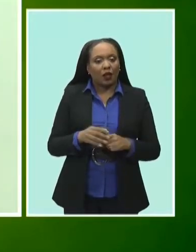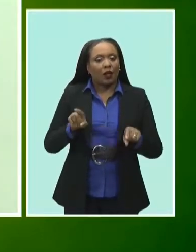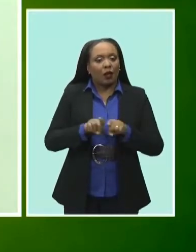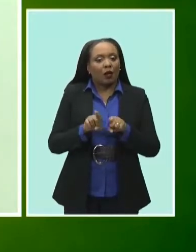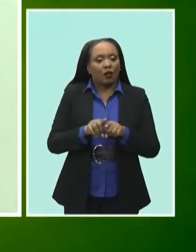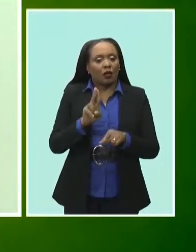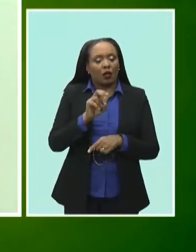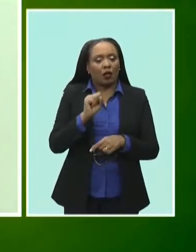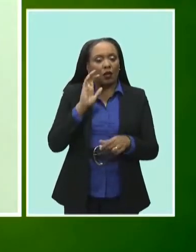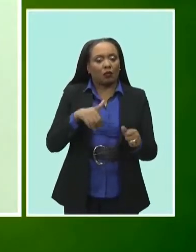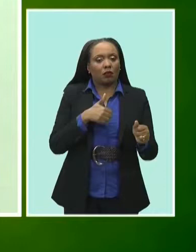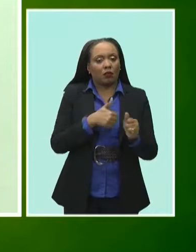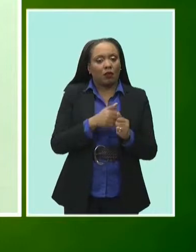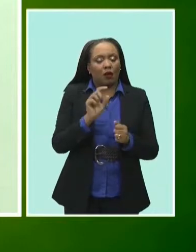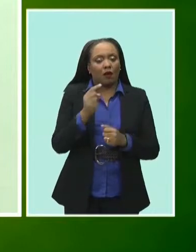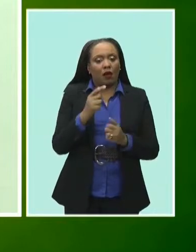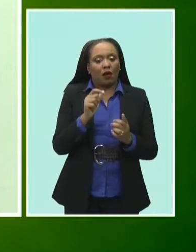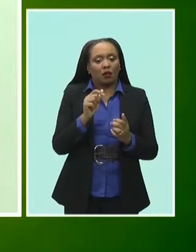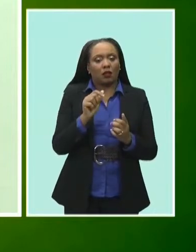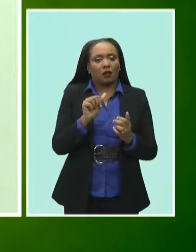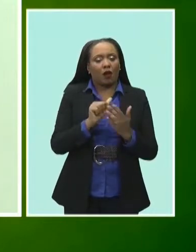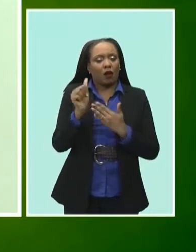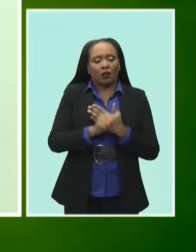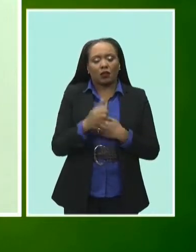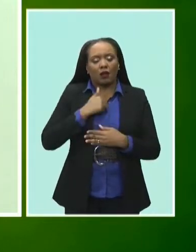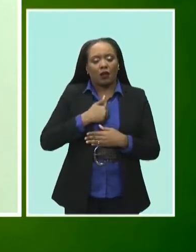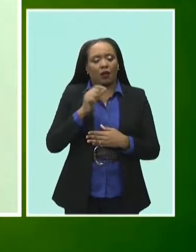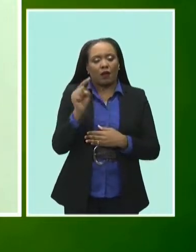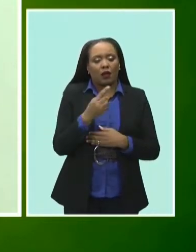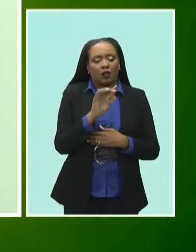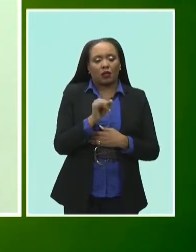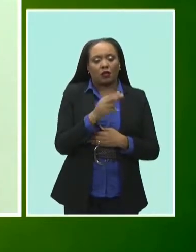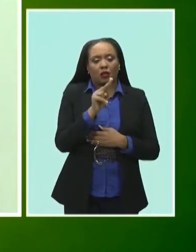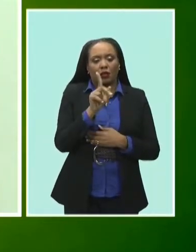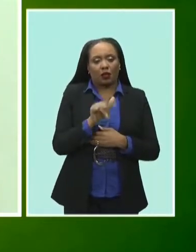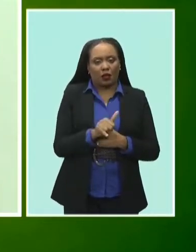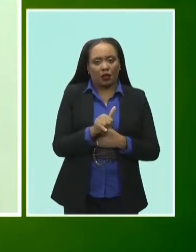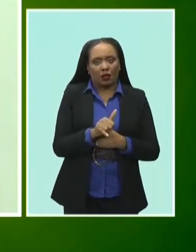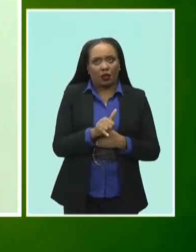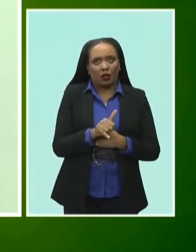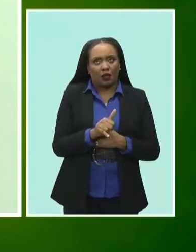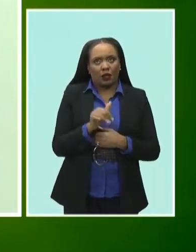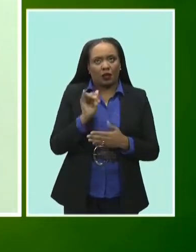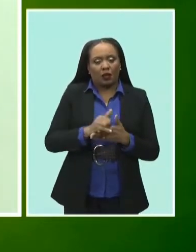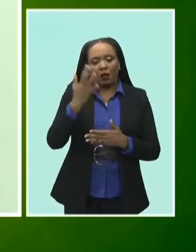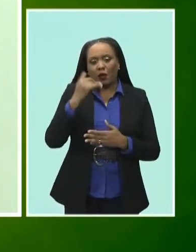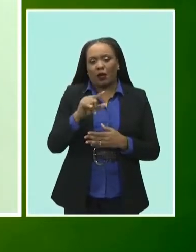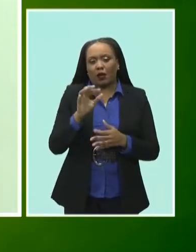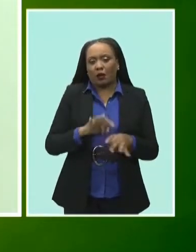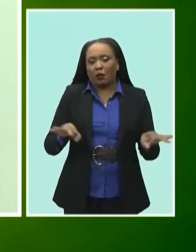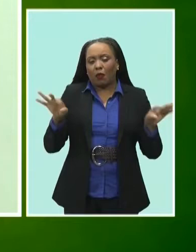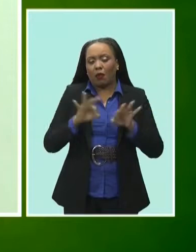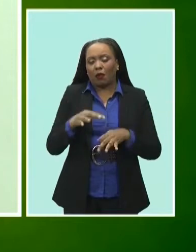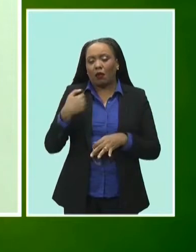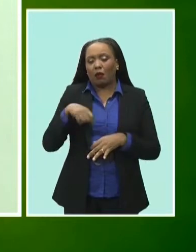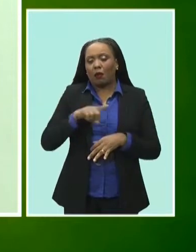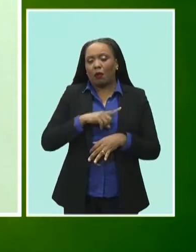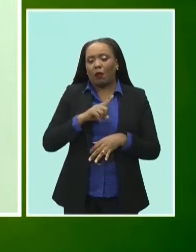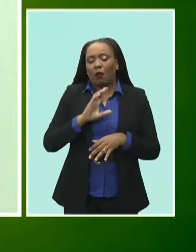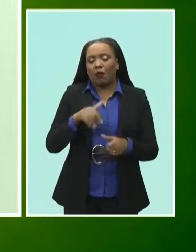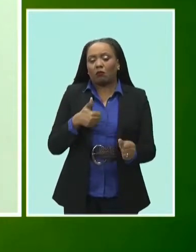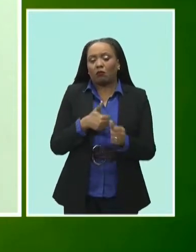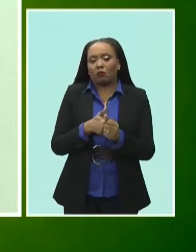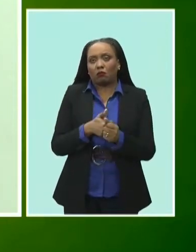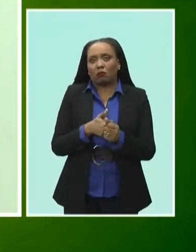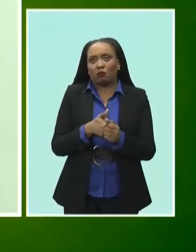2019. 1st of July, sorry, it's even earlier. So you see, that's the reason why it's very important. It's coming. Europe, it will